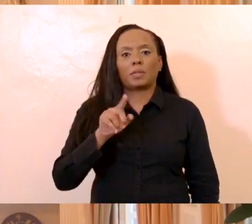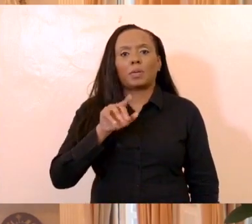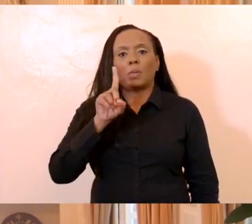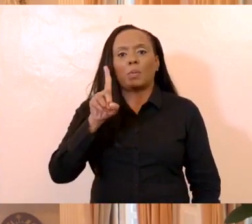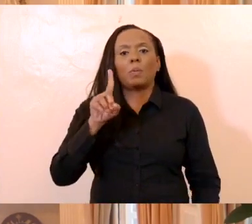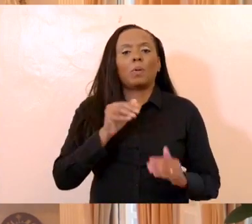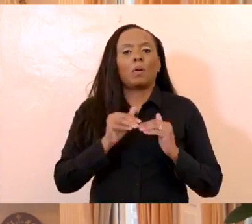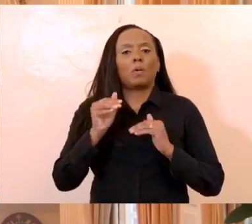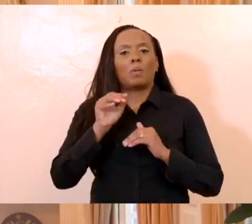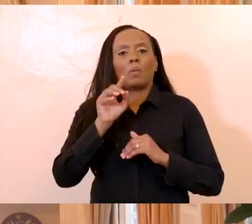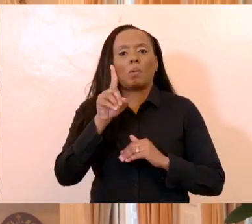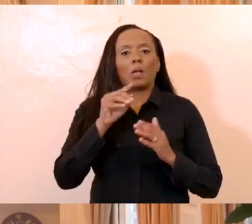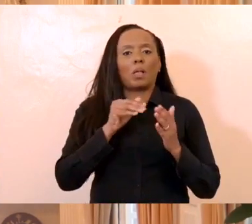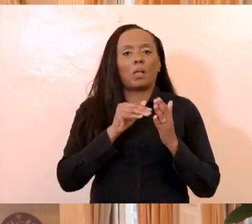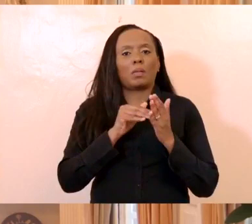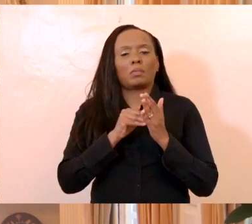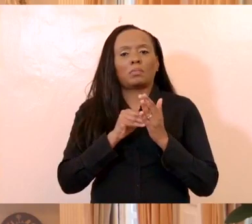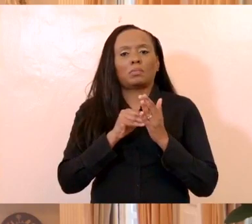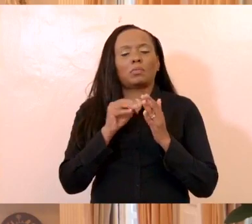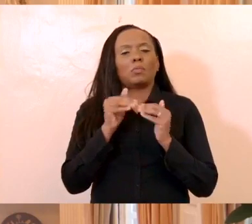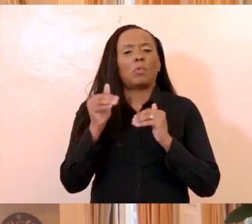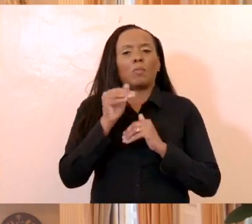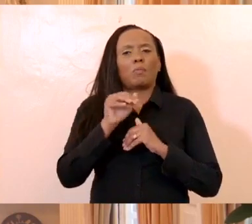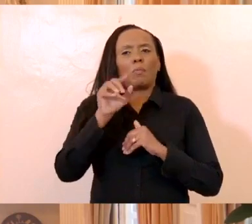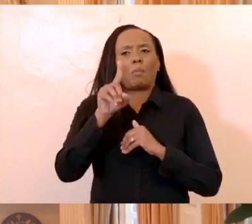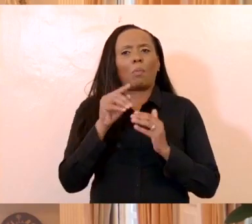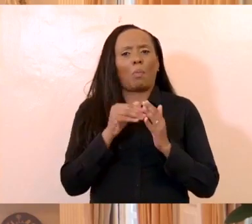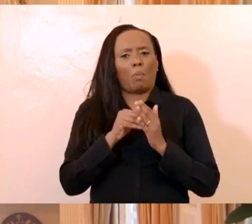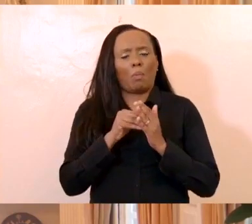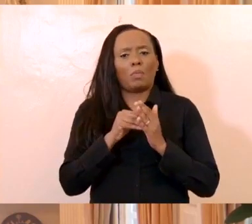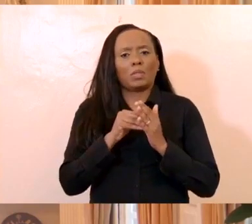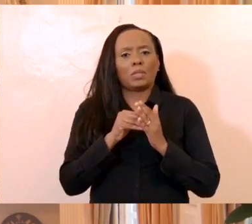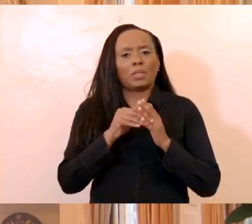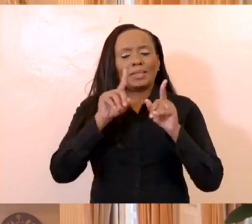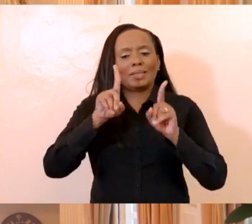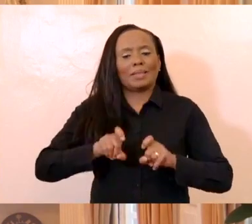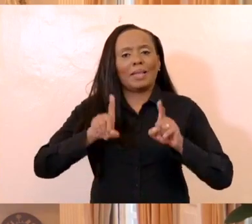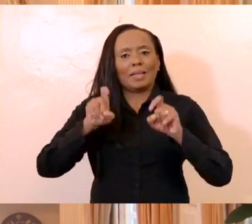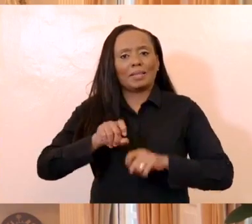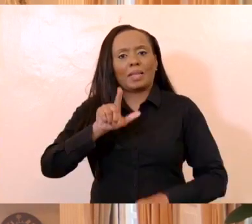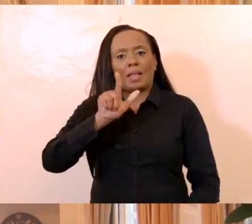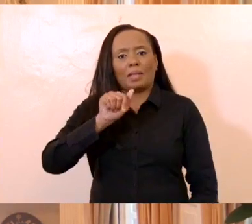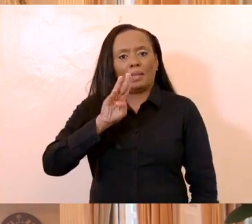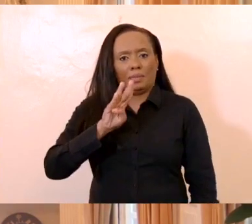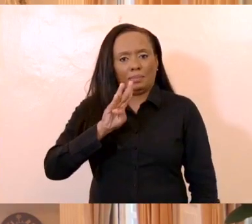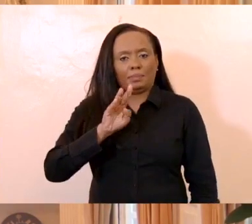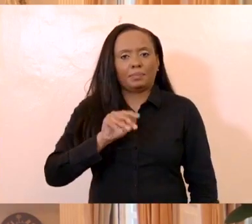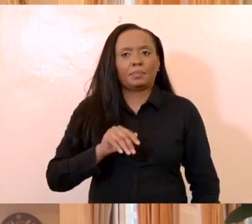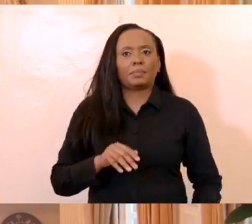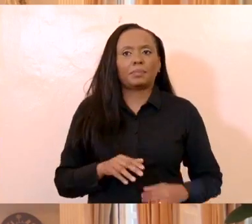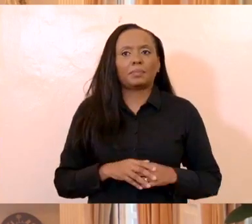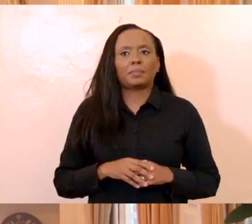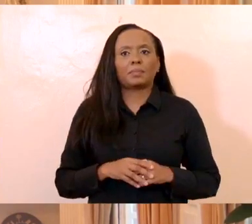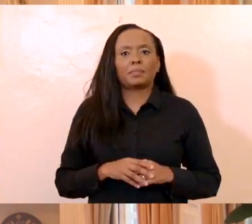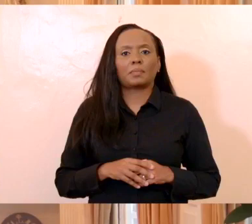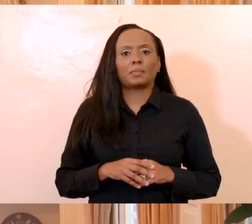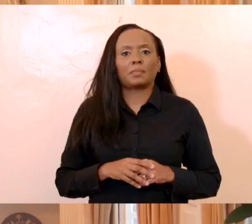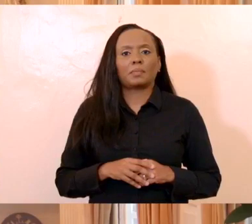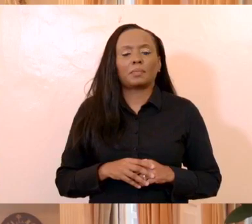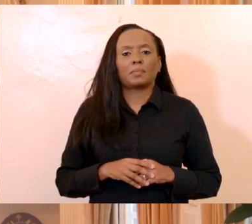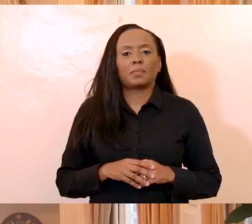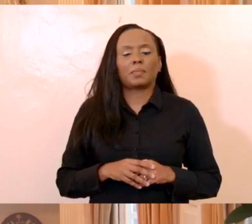1,593 tests were done at the Best dos Santos lab, and those tests have yielded another